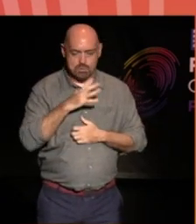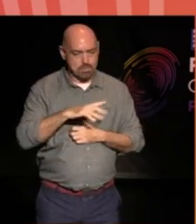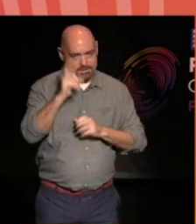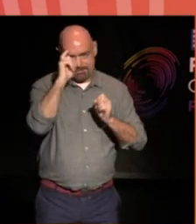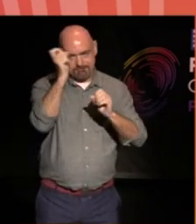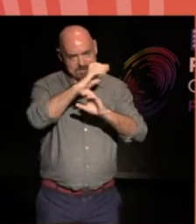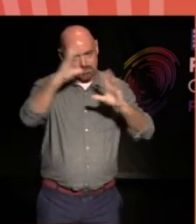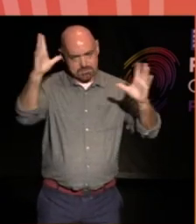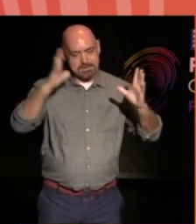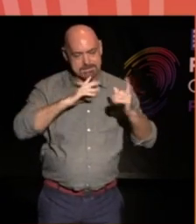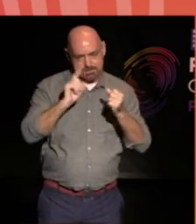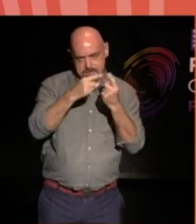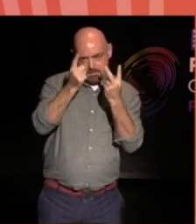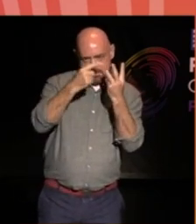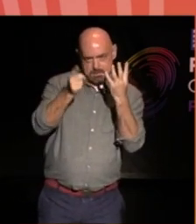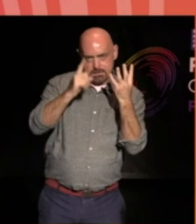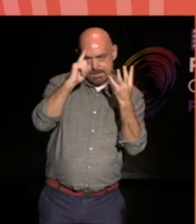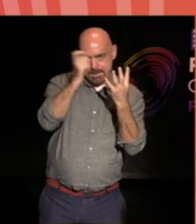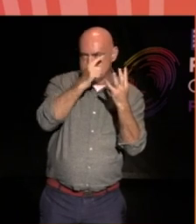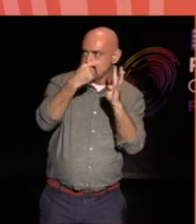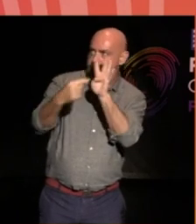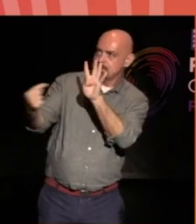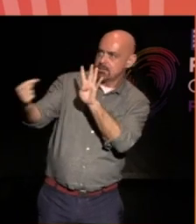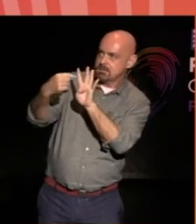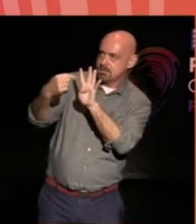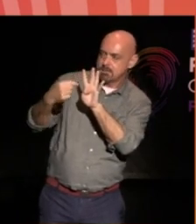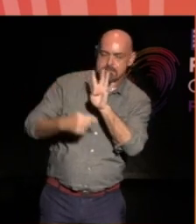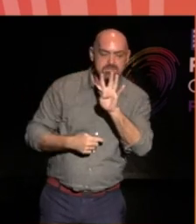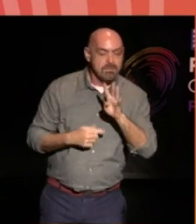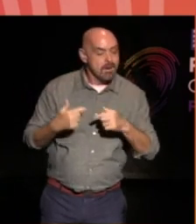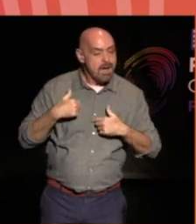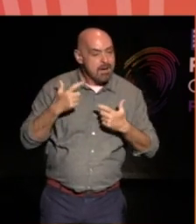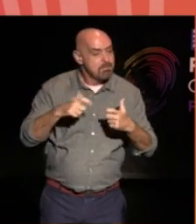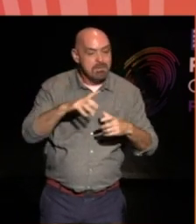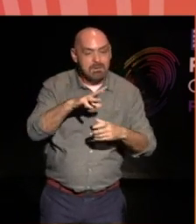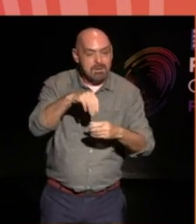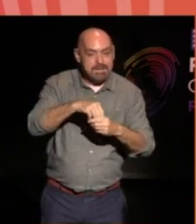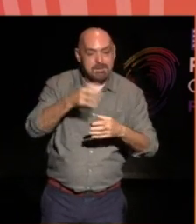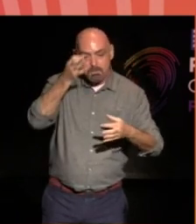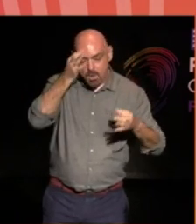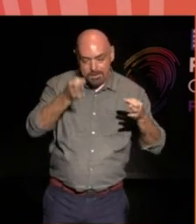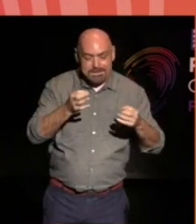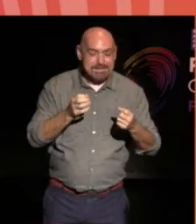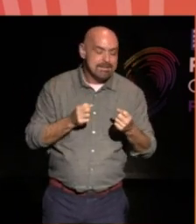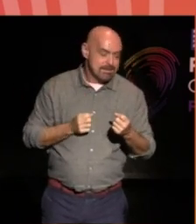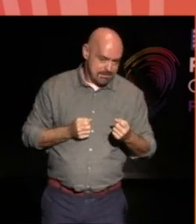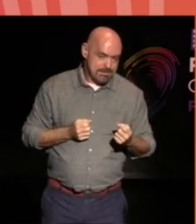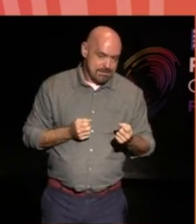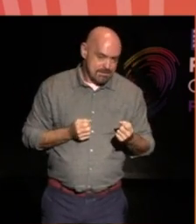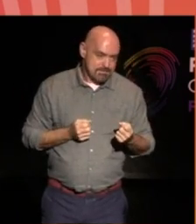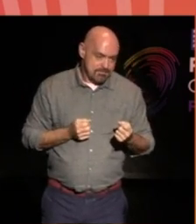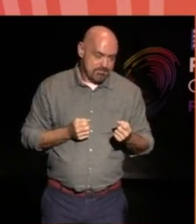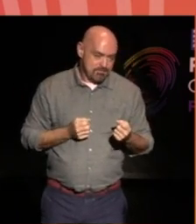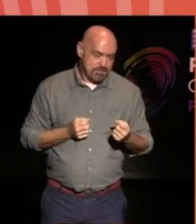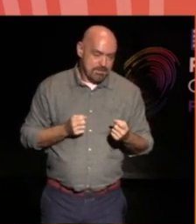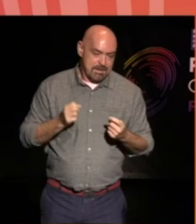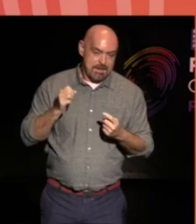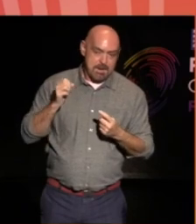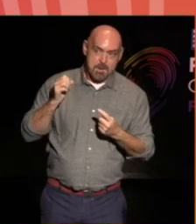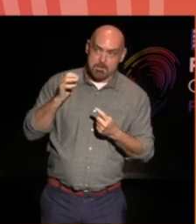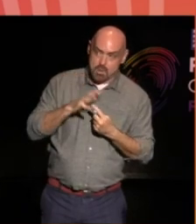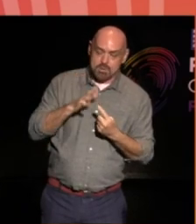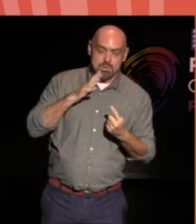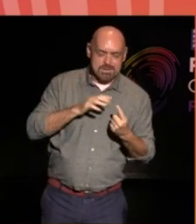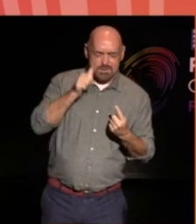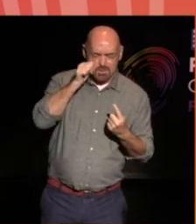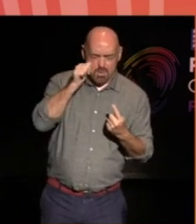to persuade people. I mean, the more I've gone on in politics and public life, the more important it is that people have an idea of where you